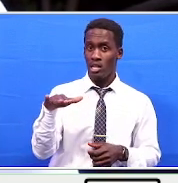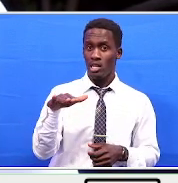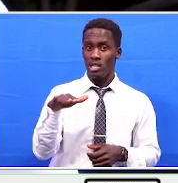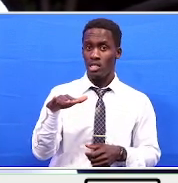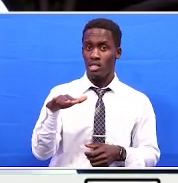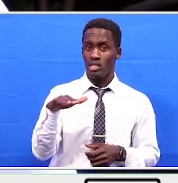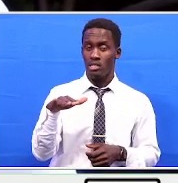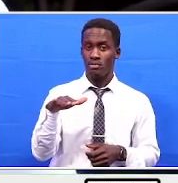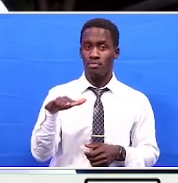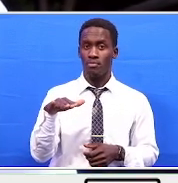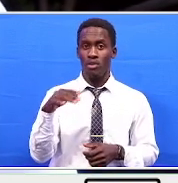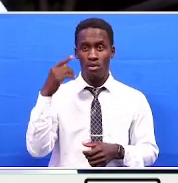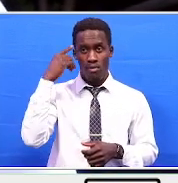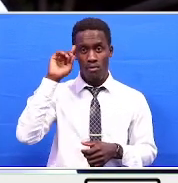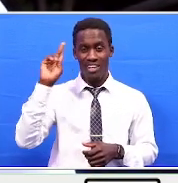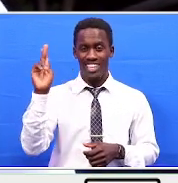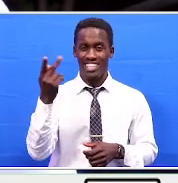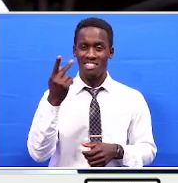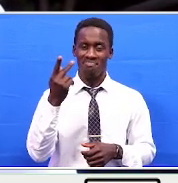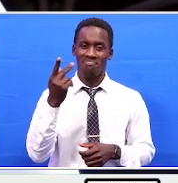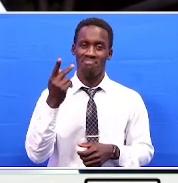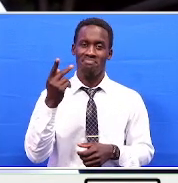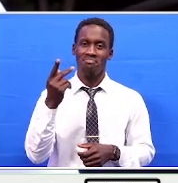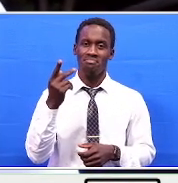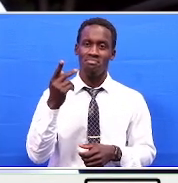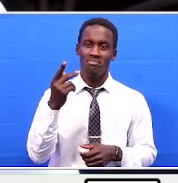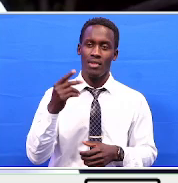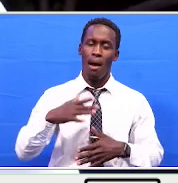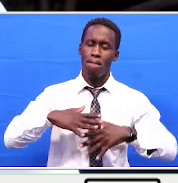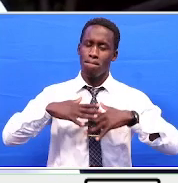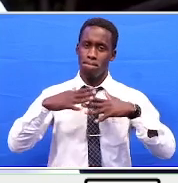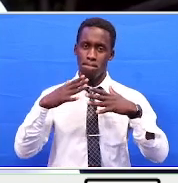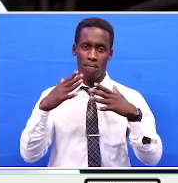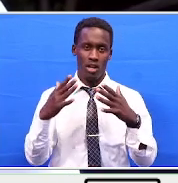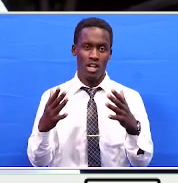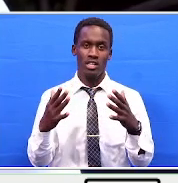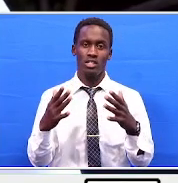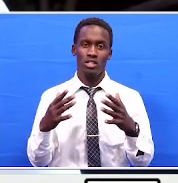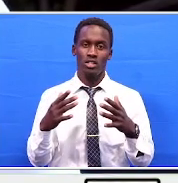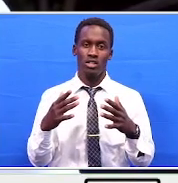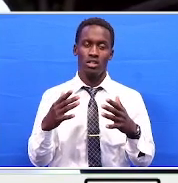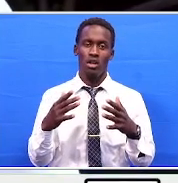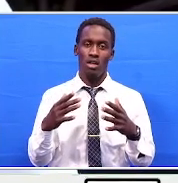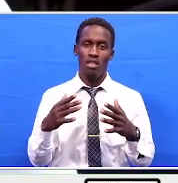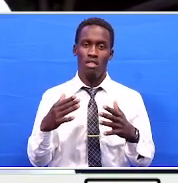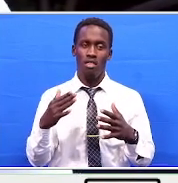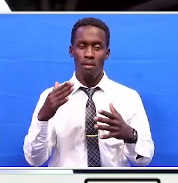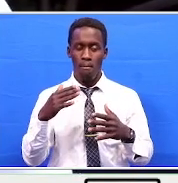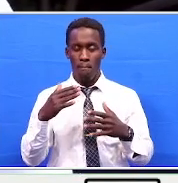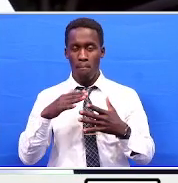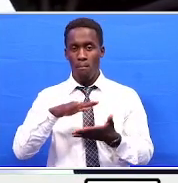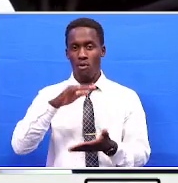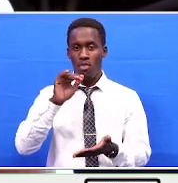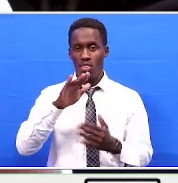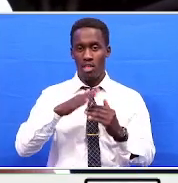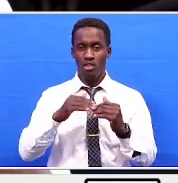demographic dividend for Kenya. Great. You can't even begin to think of what the young people